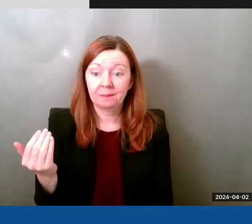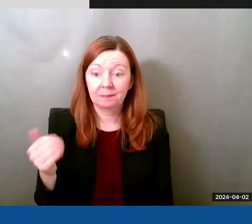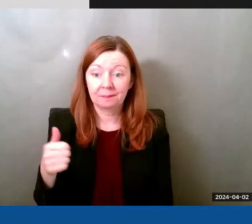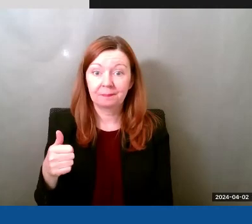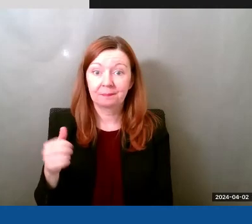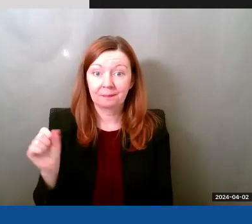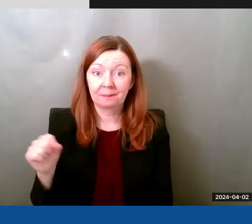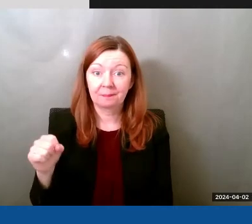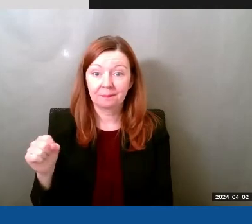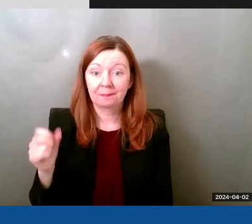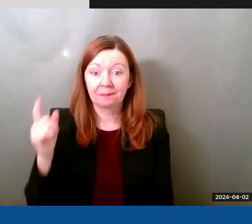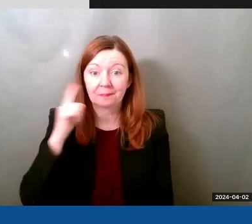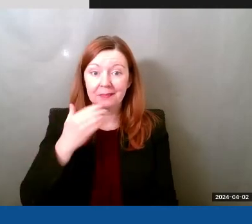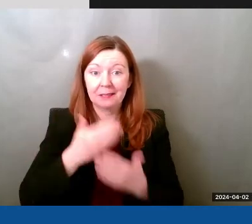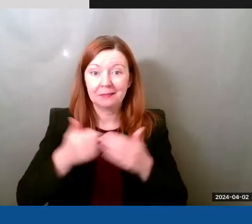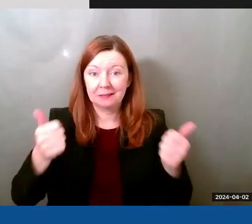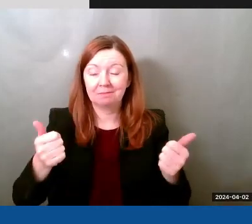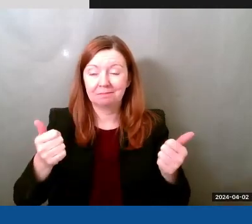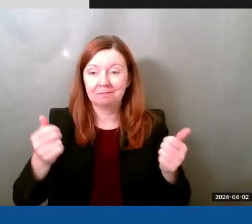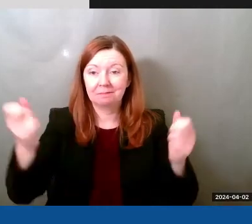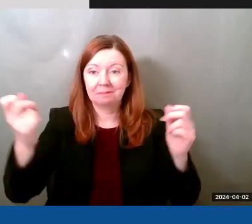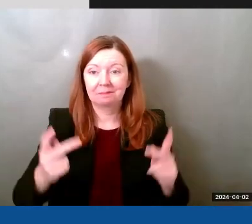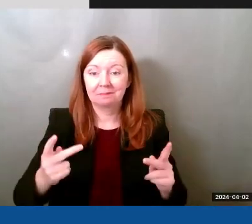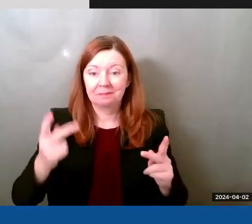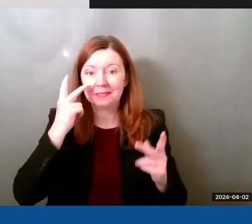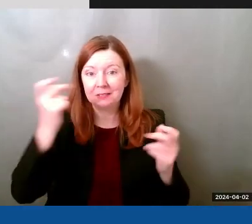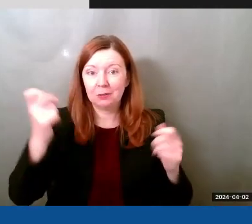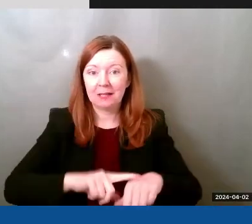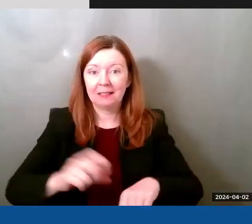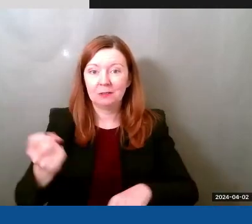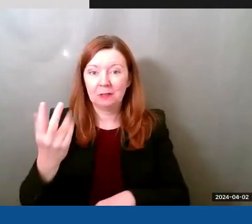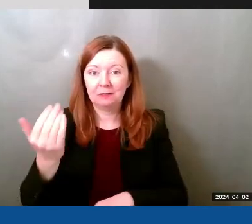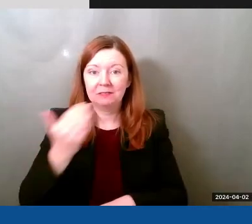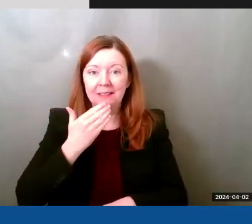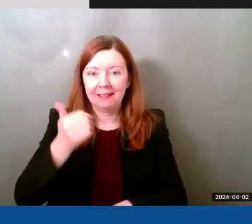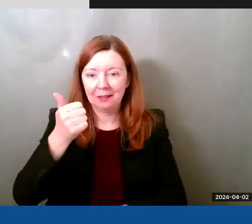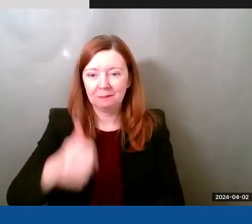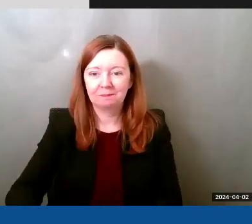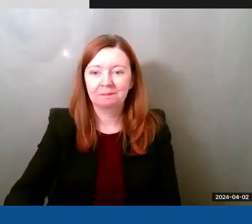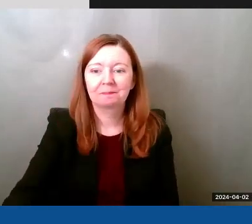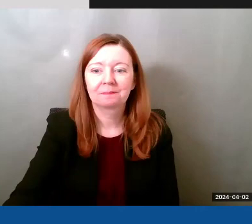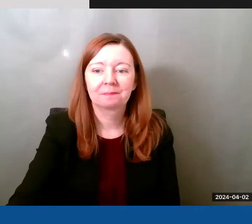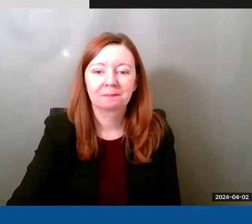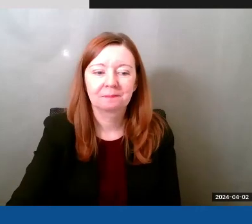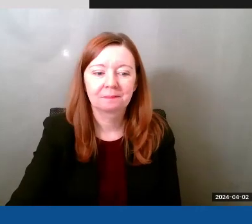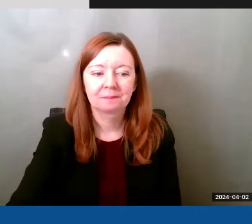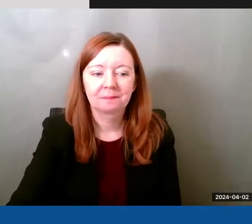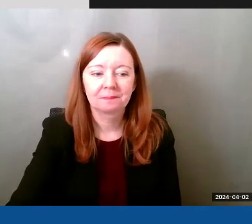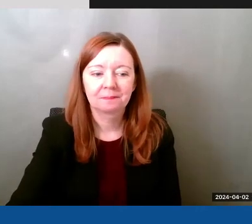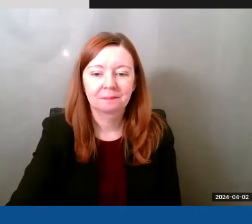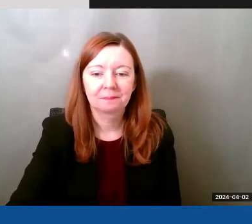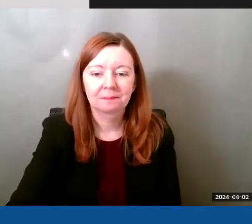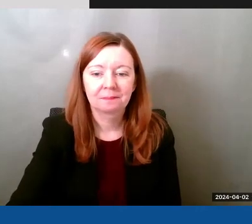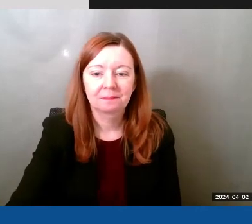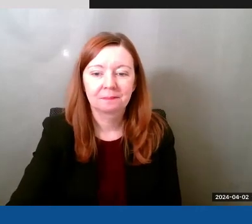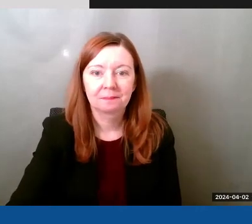Yes, sir. That sounds good. All right, so we'll return back at 12:15. Thank you. Thank you.